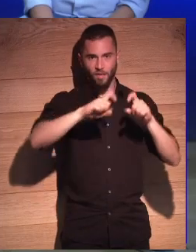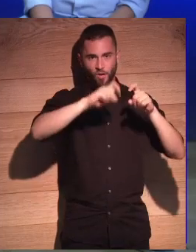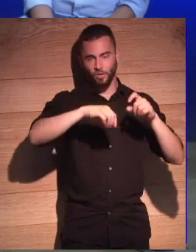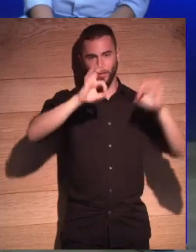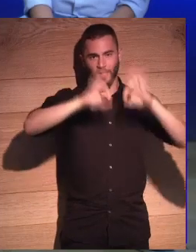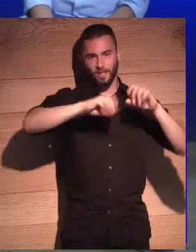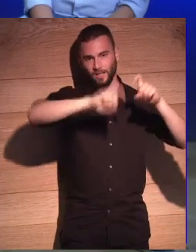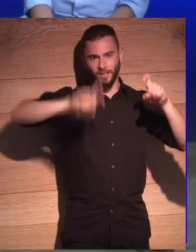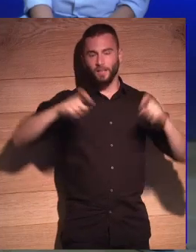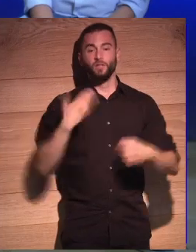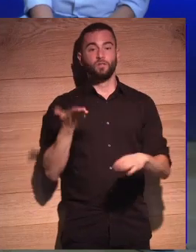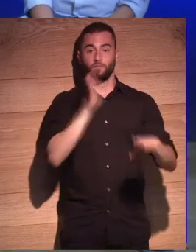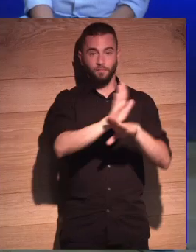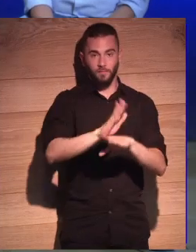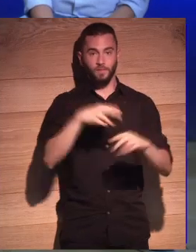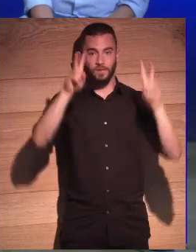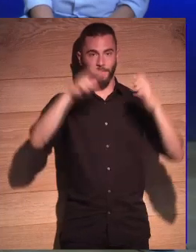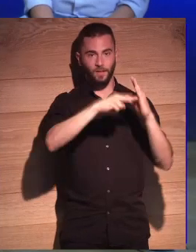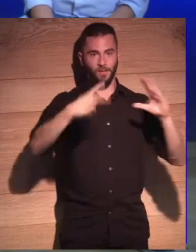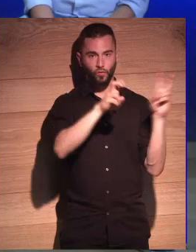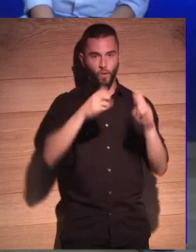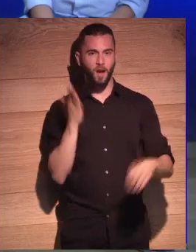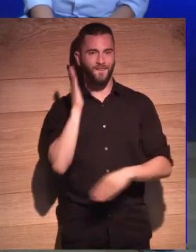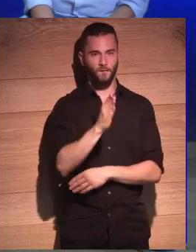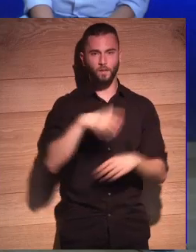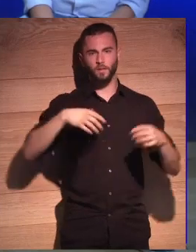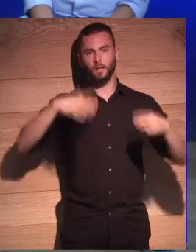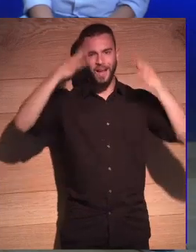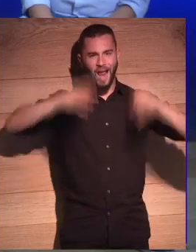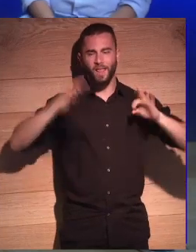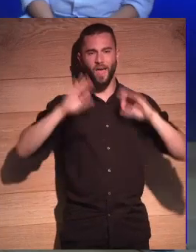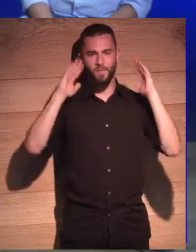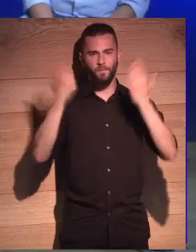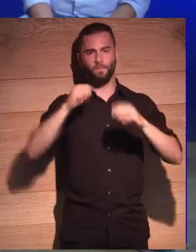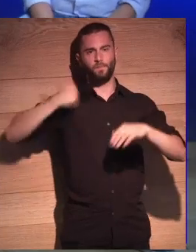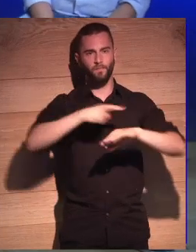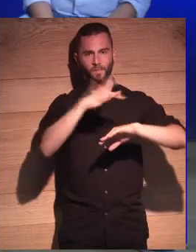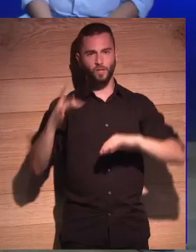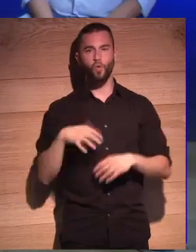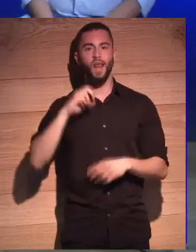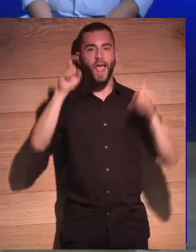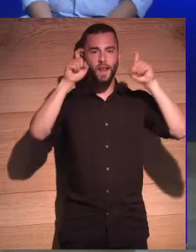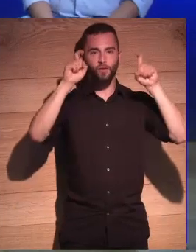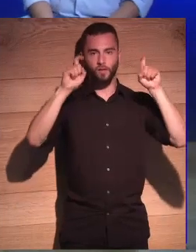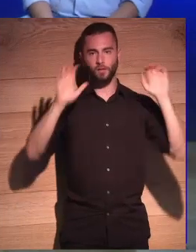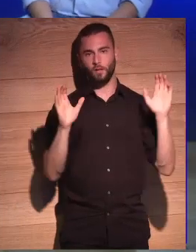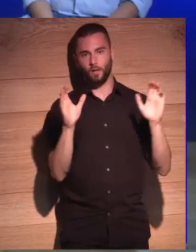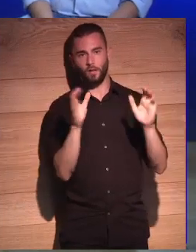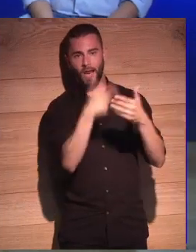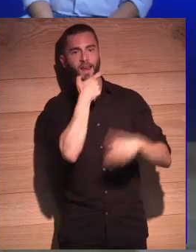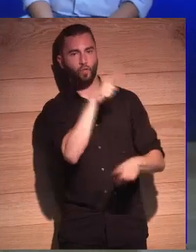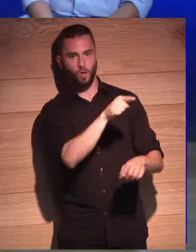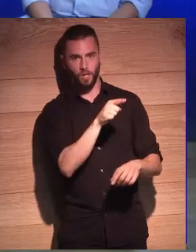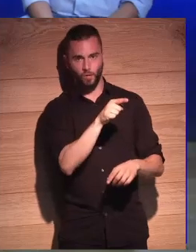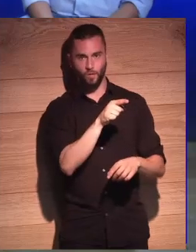about technology. They have shown some statistical data about the impact of new technologies and virtual reality in education,